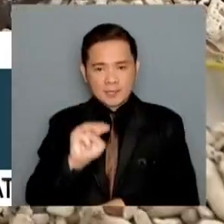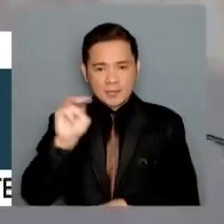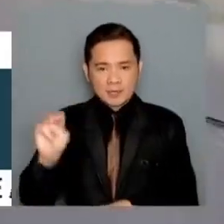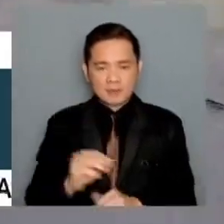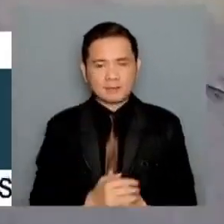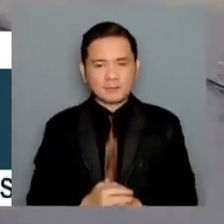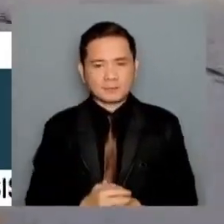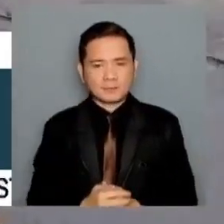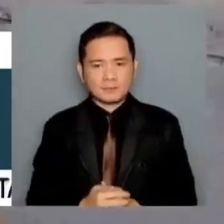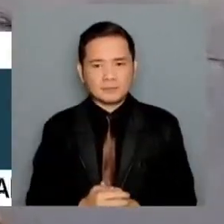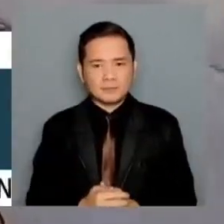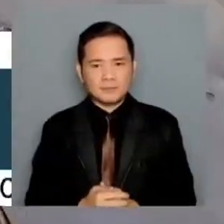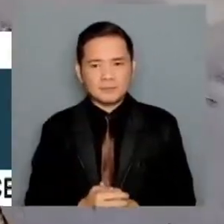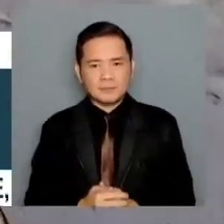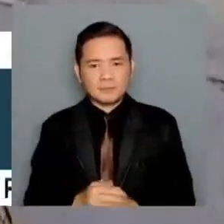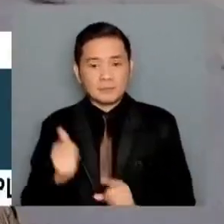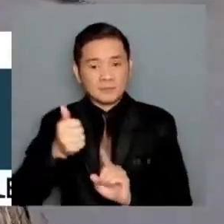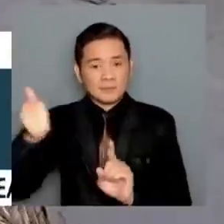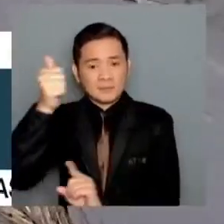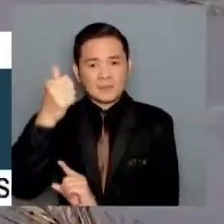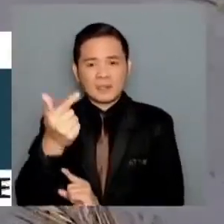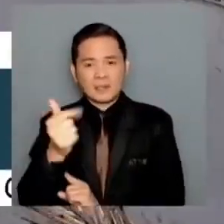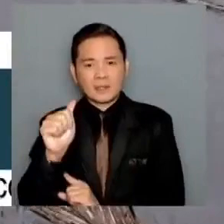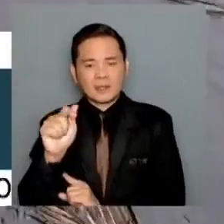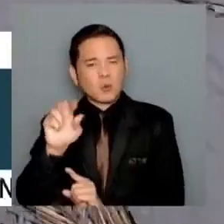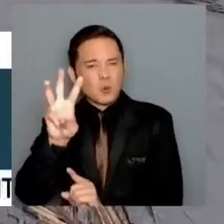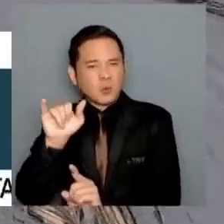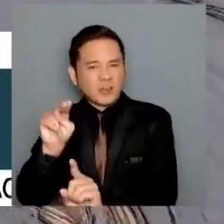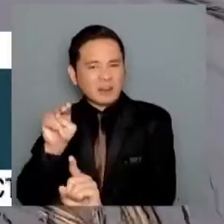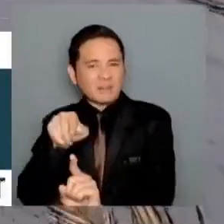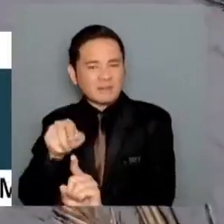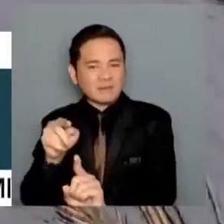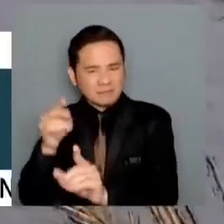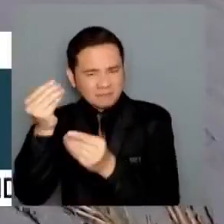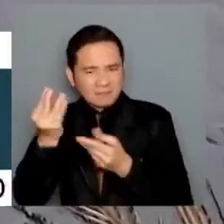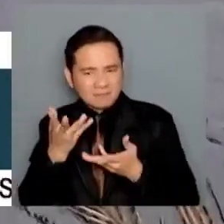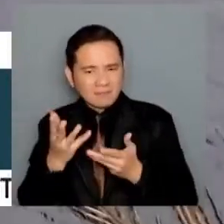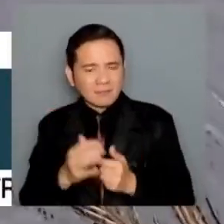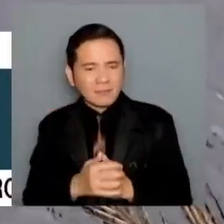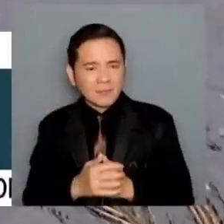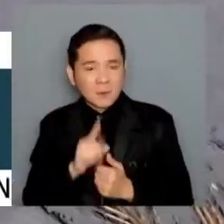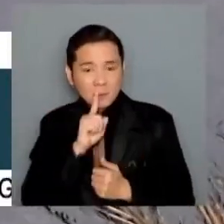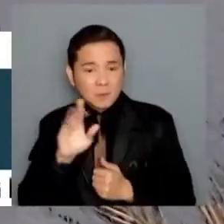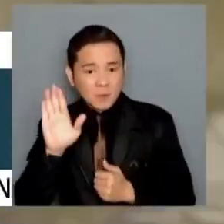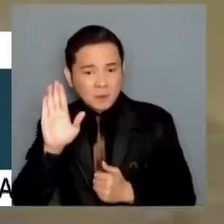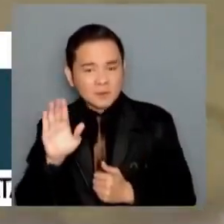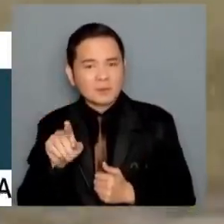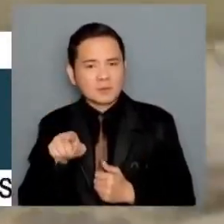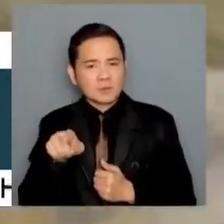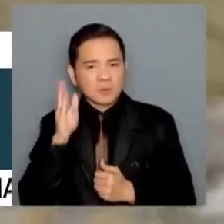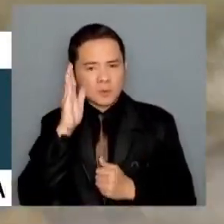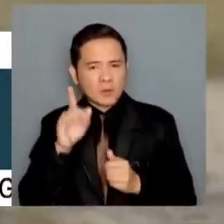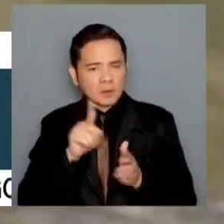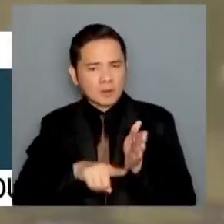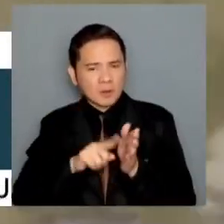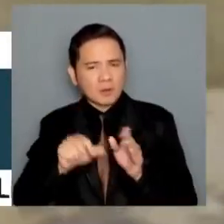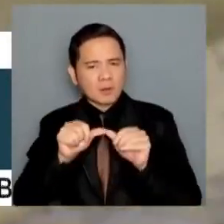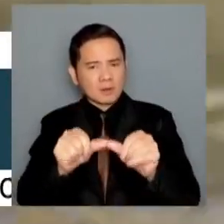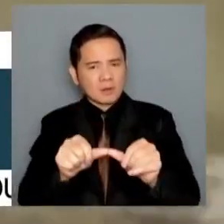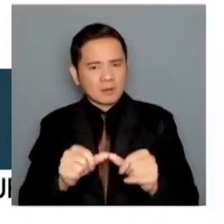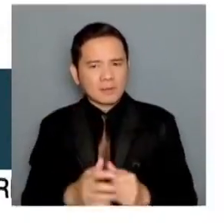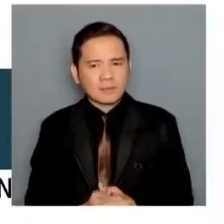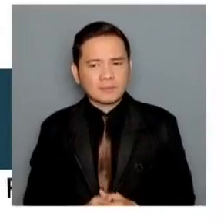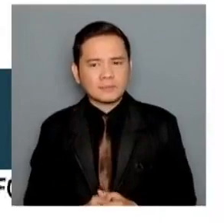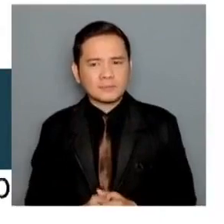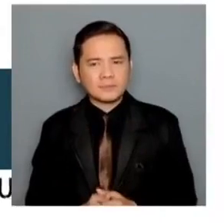of Secretary Gatsalian that with or without the declaration of state of calamity, they will assist because there is a calamity. Okay. Aside from that,